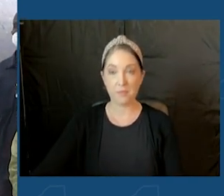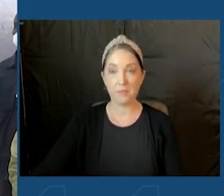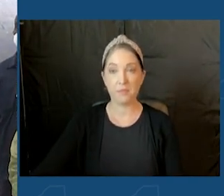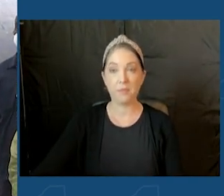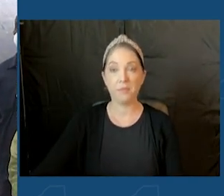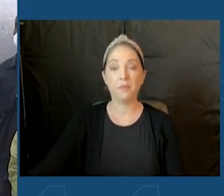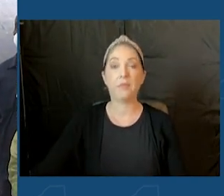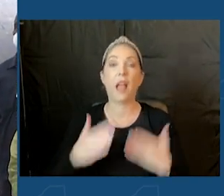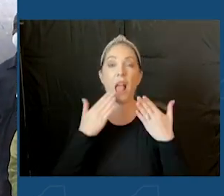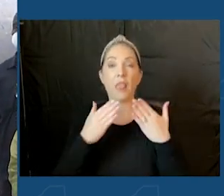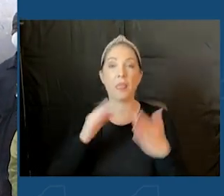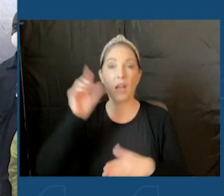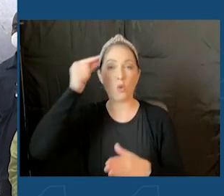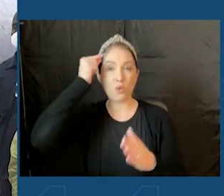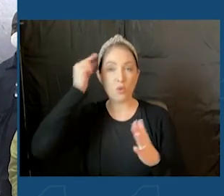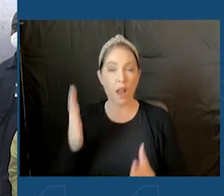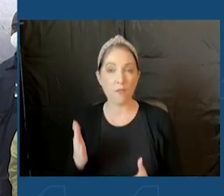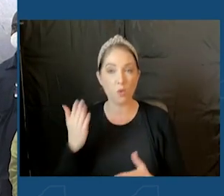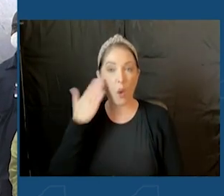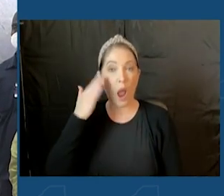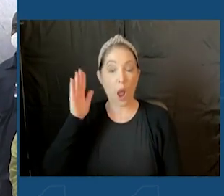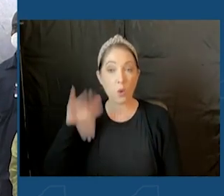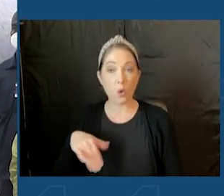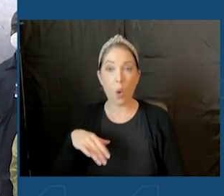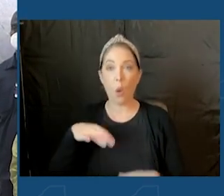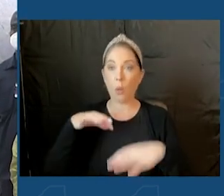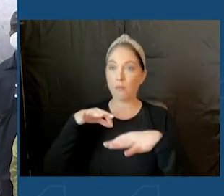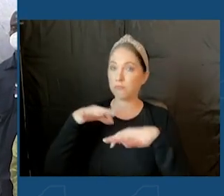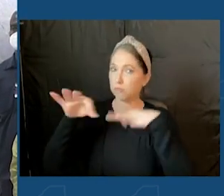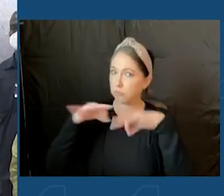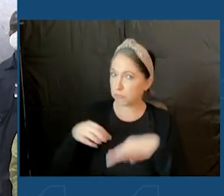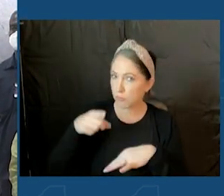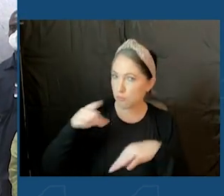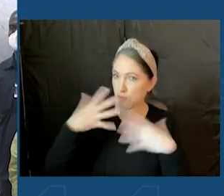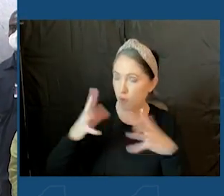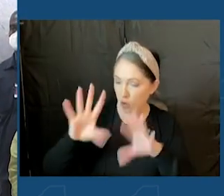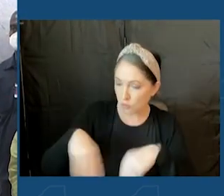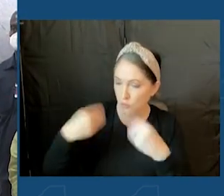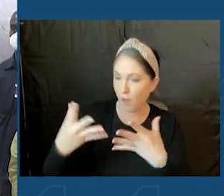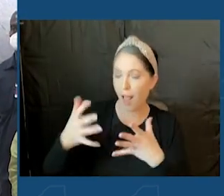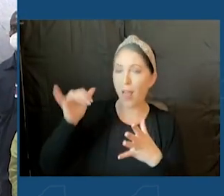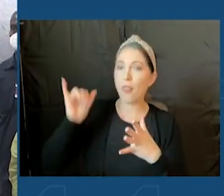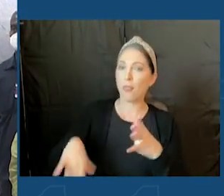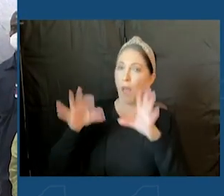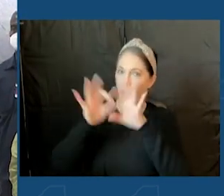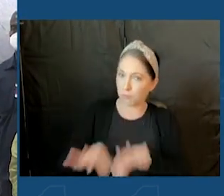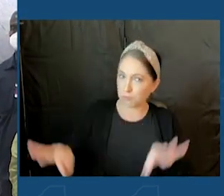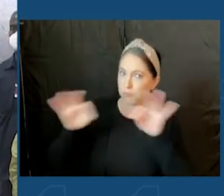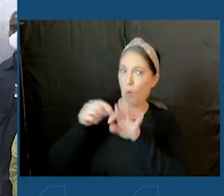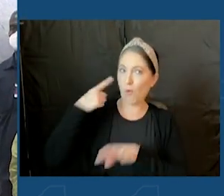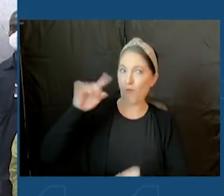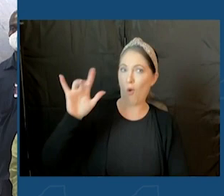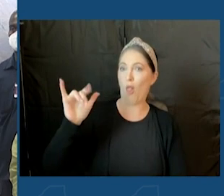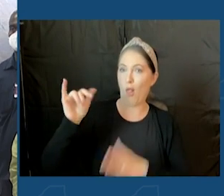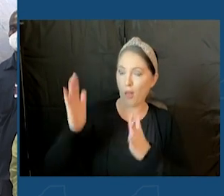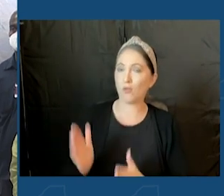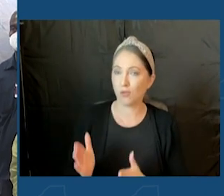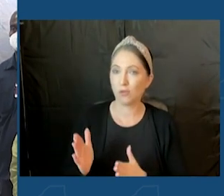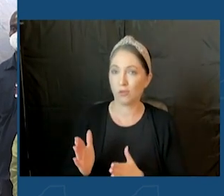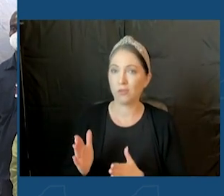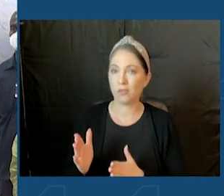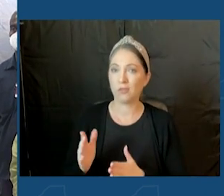Thank you, Governor. I don't know that the details that you provided are the ones that matter to Long Islanders, to go from